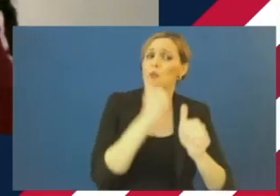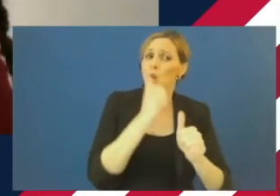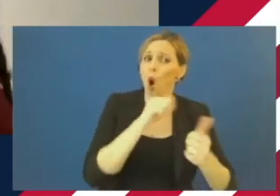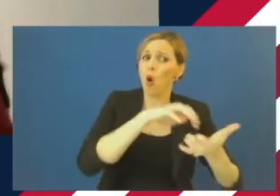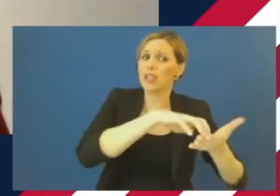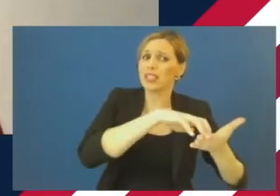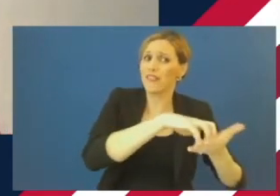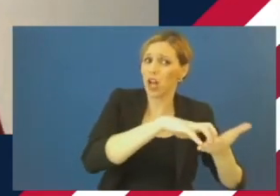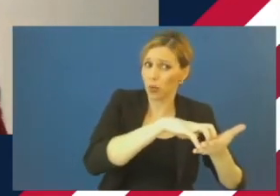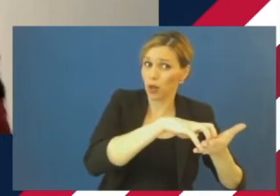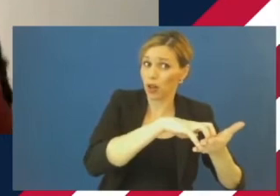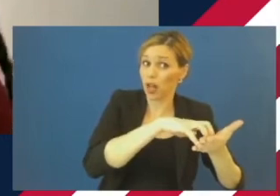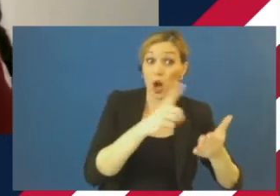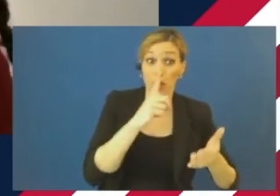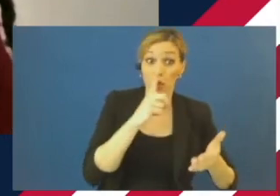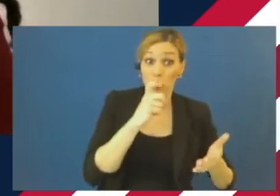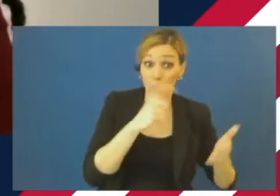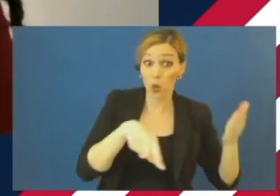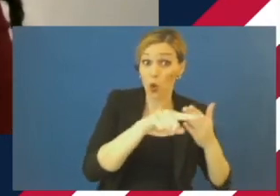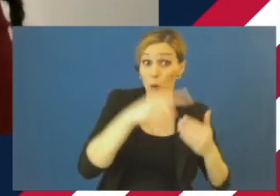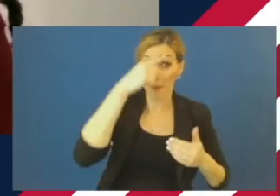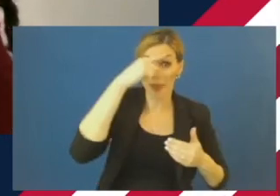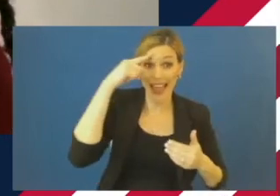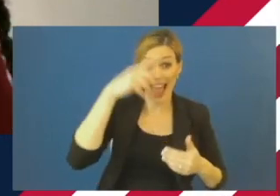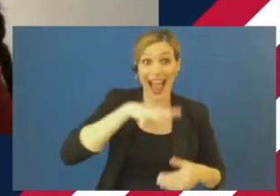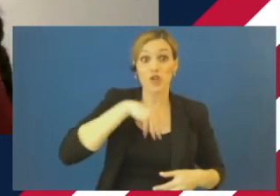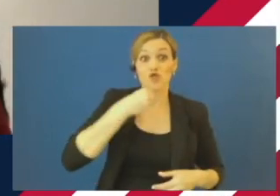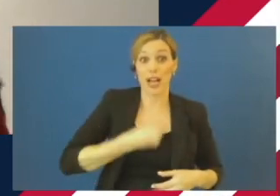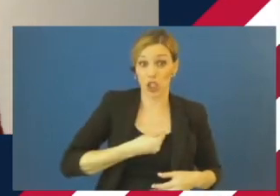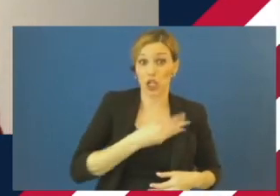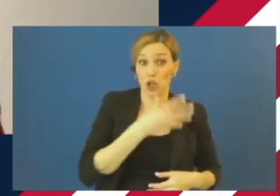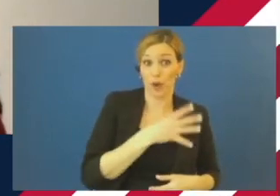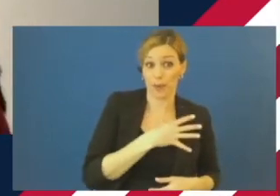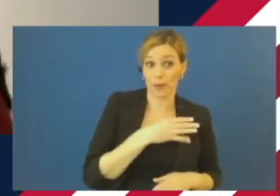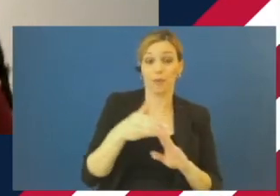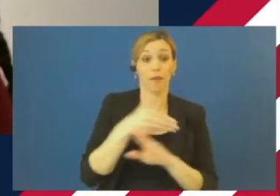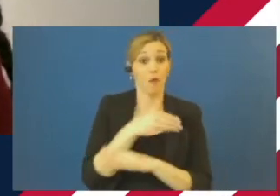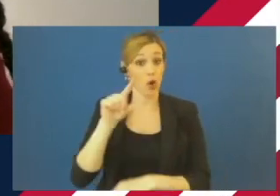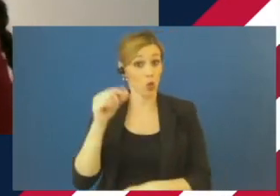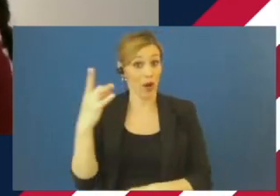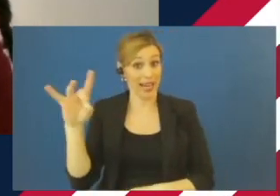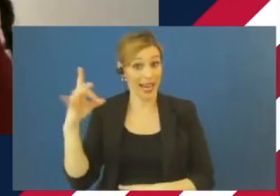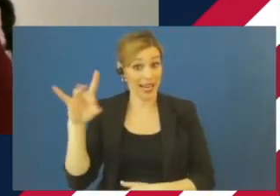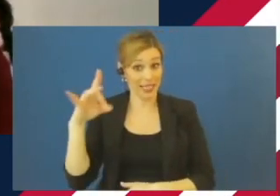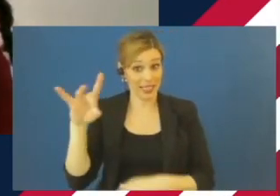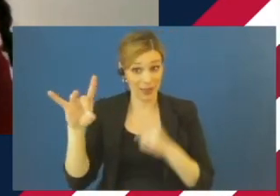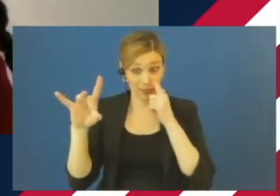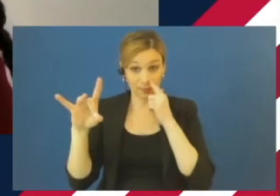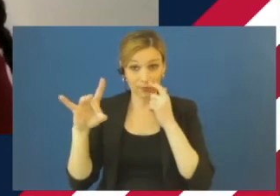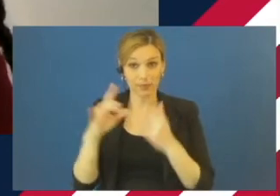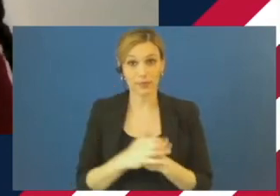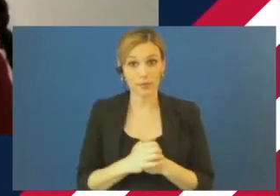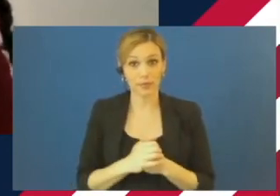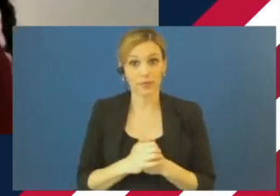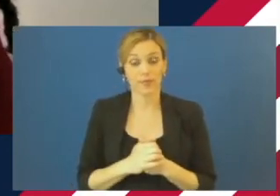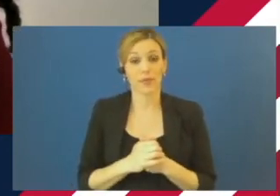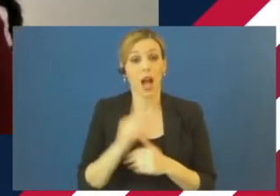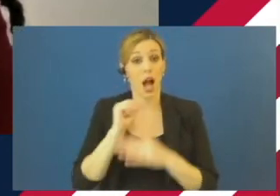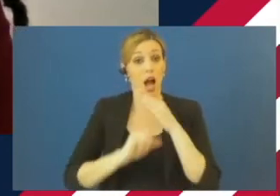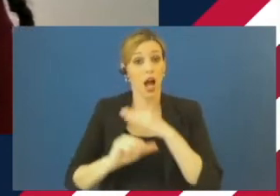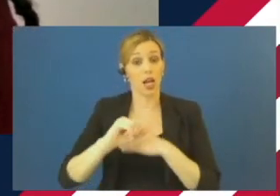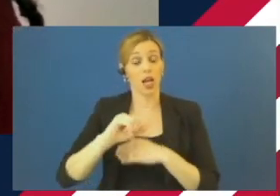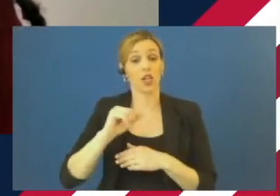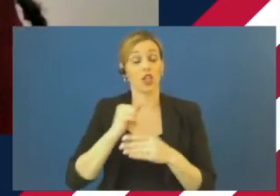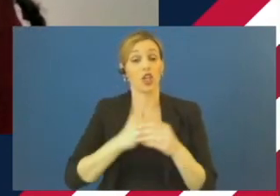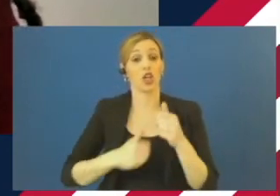women. In 2018, I testified before the Senate Judiciary Committee during the nomination of Justice Kavanaugh to the Supreme Court, and